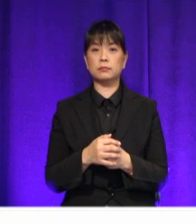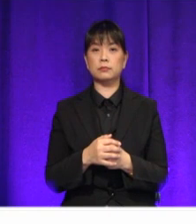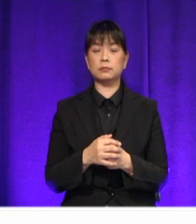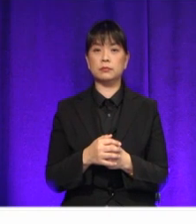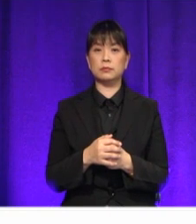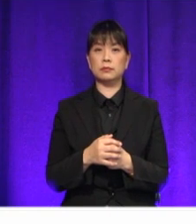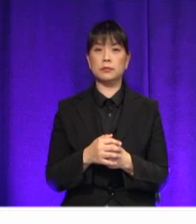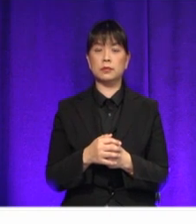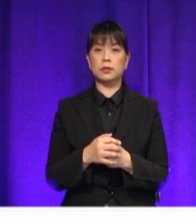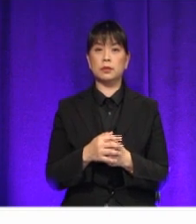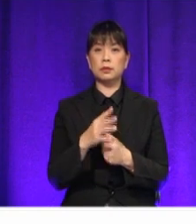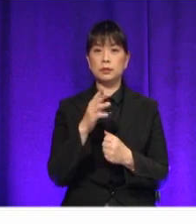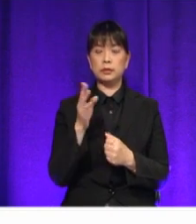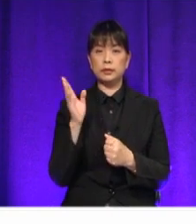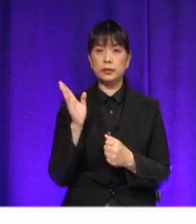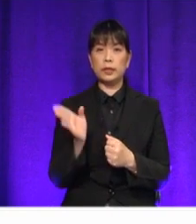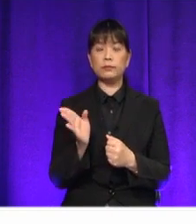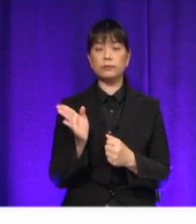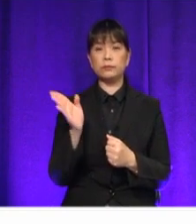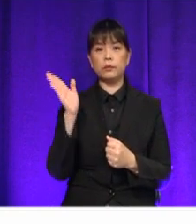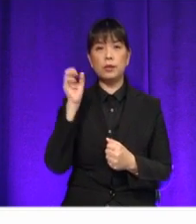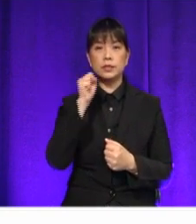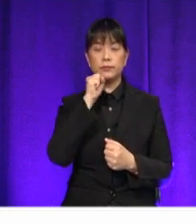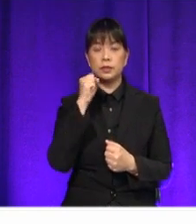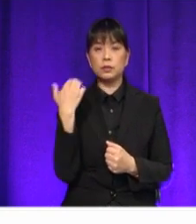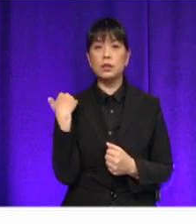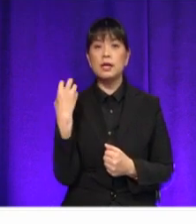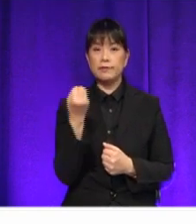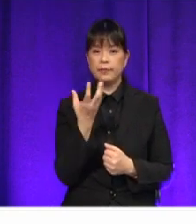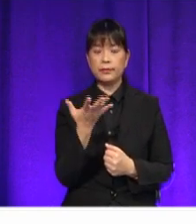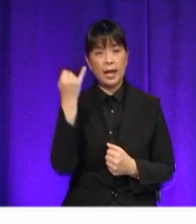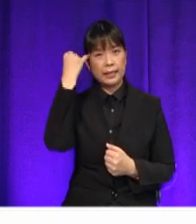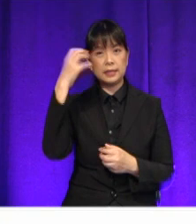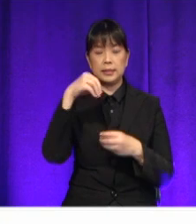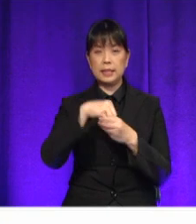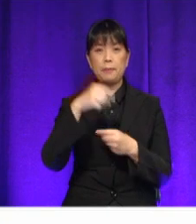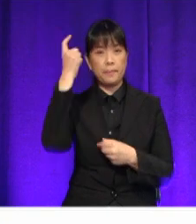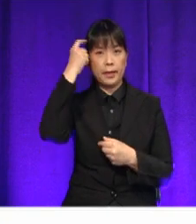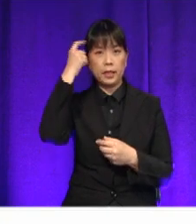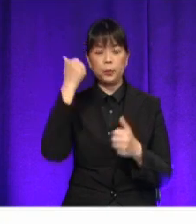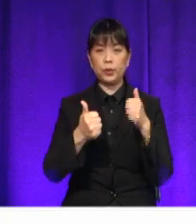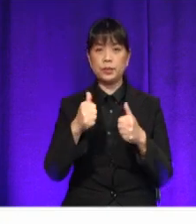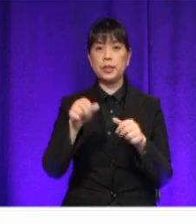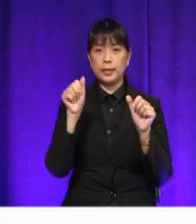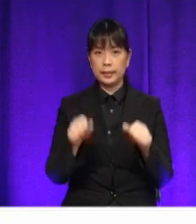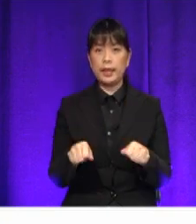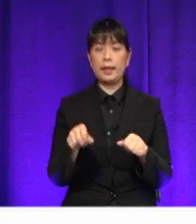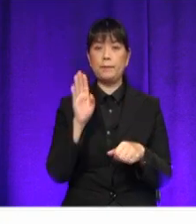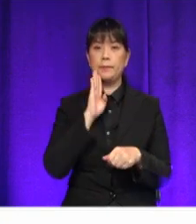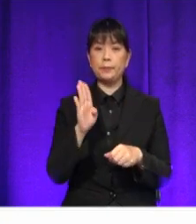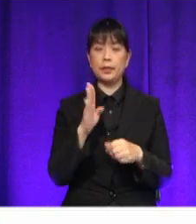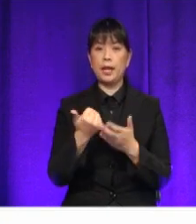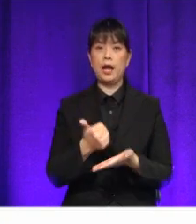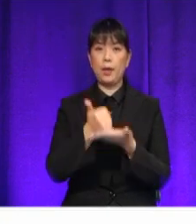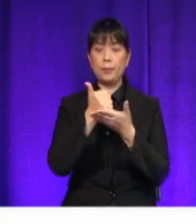Therefore, I've got several ideas in mind which can be helpful in the efforts of